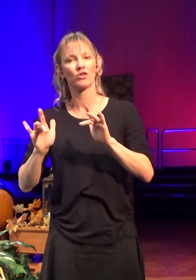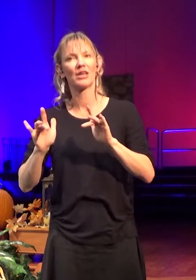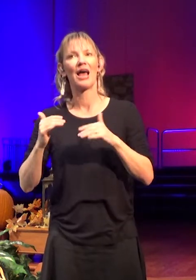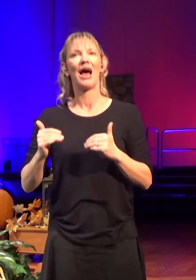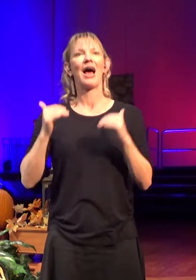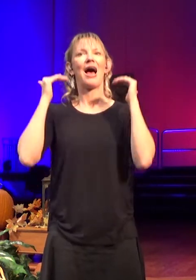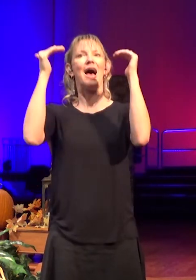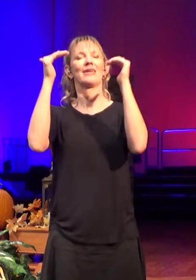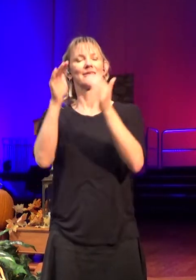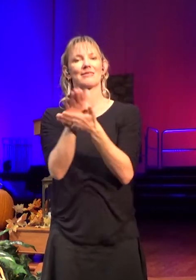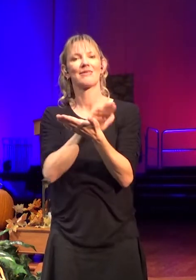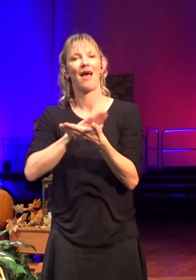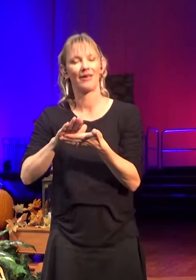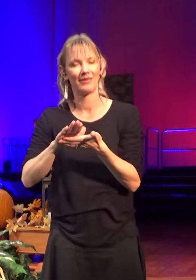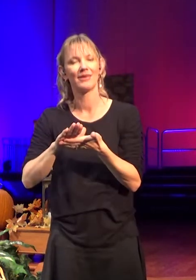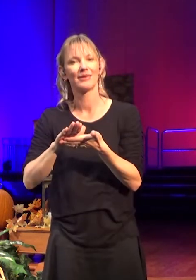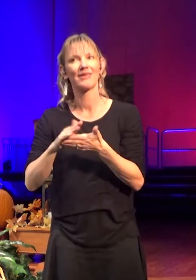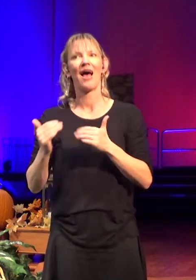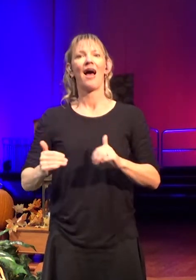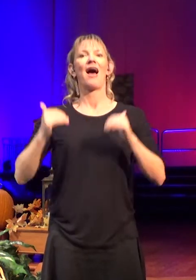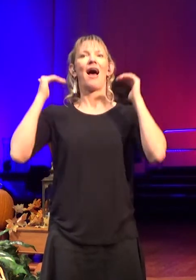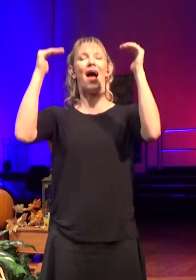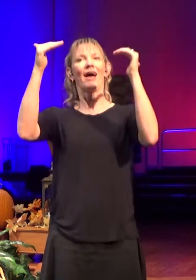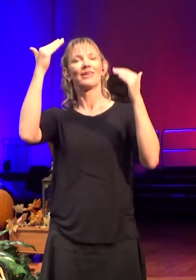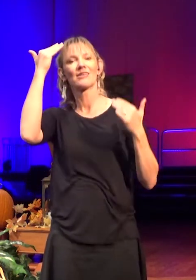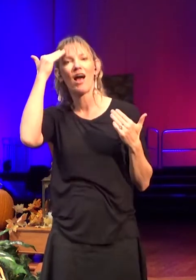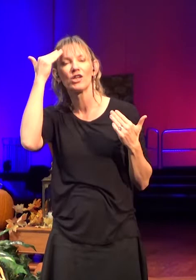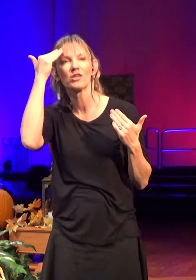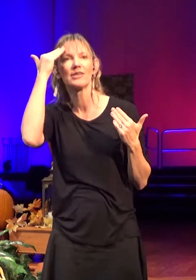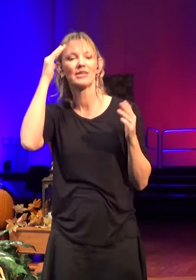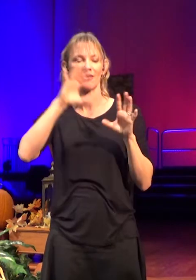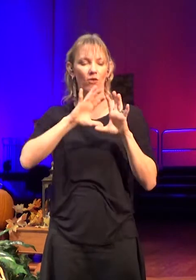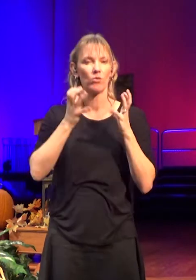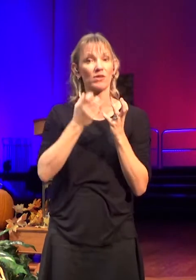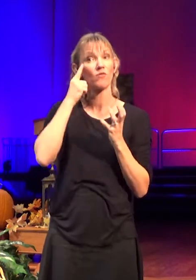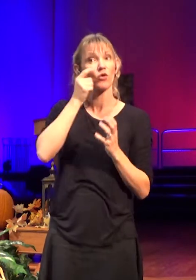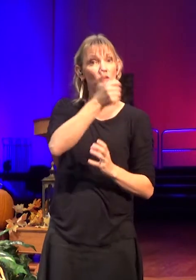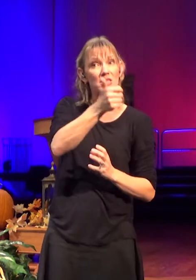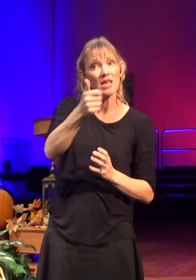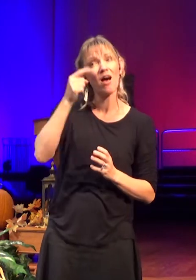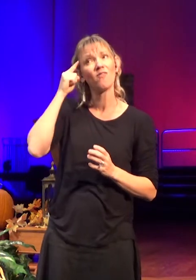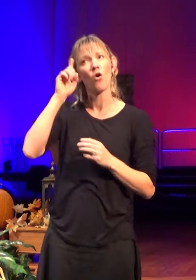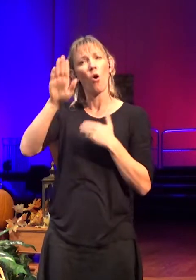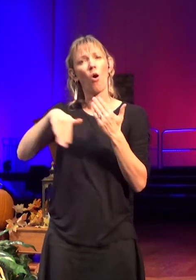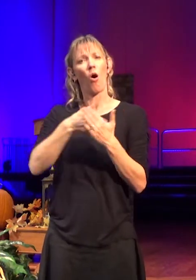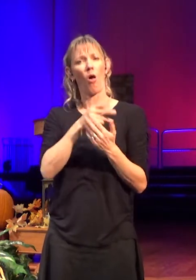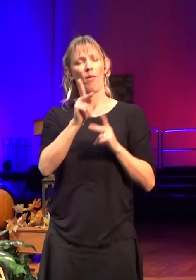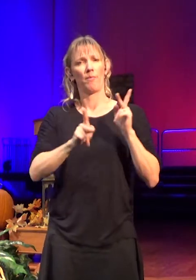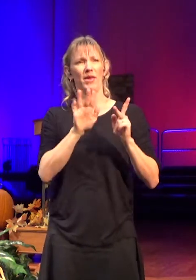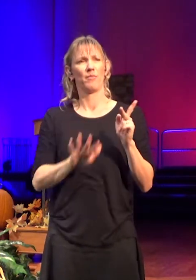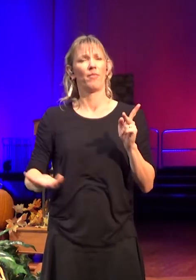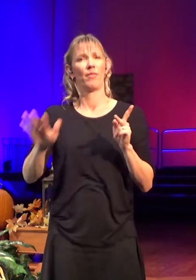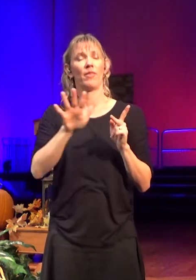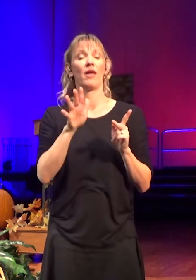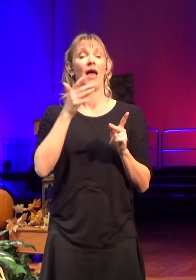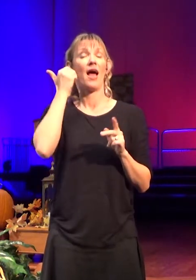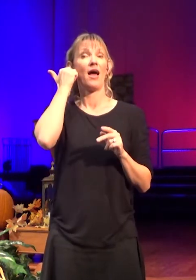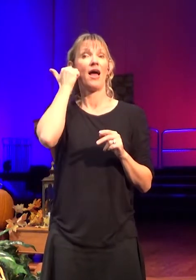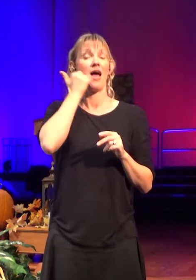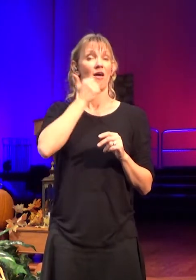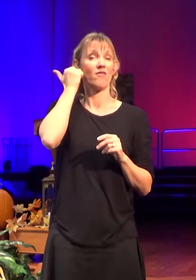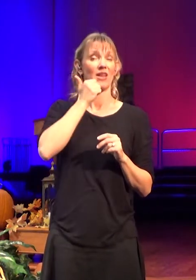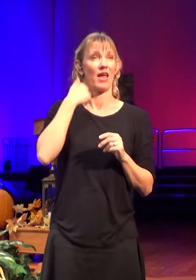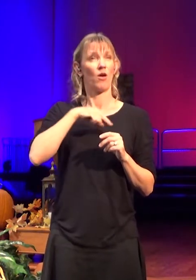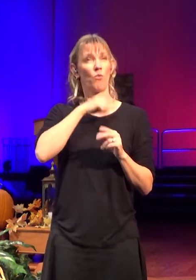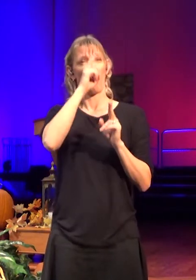compassion, that highest kindness, that highest consciousness of wholeness for yourself and humanity. When we